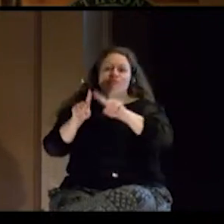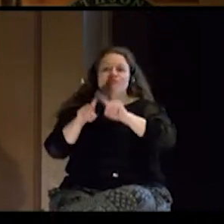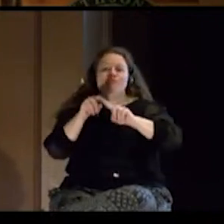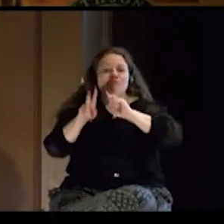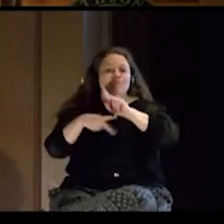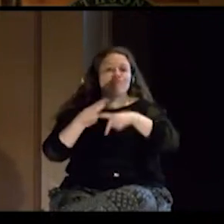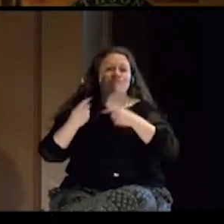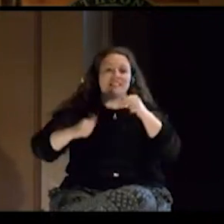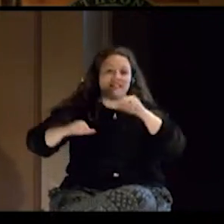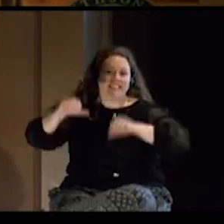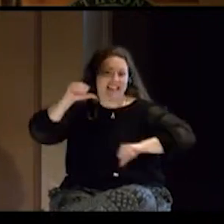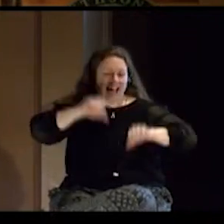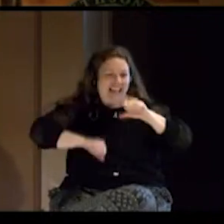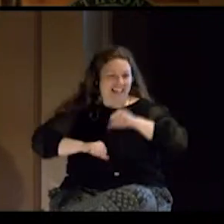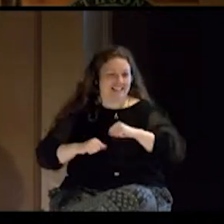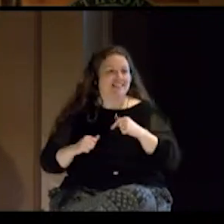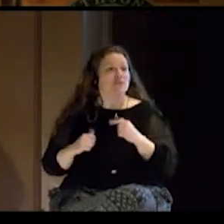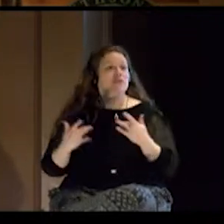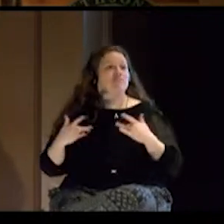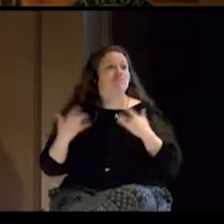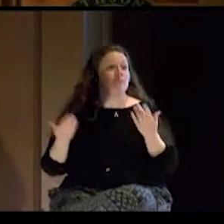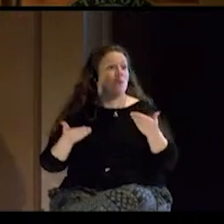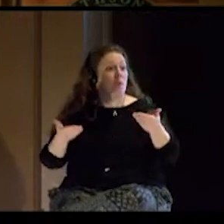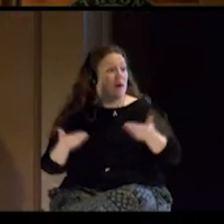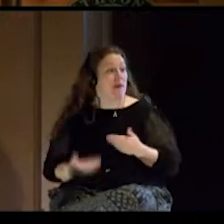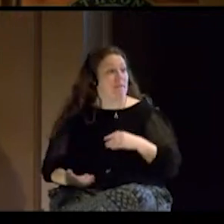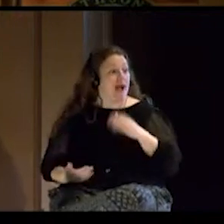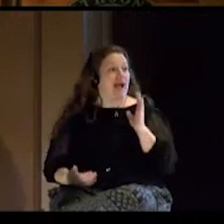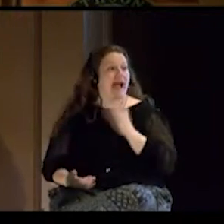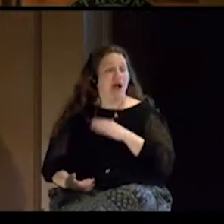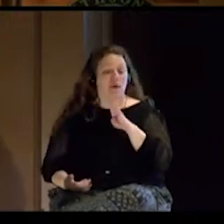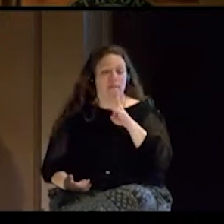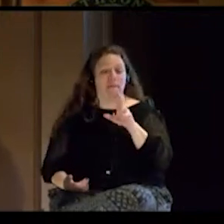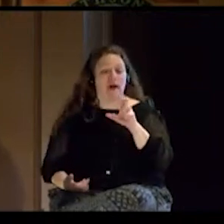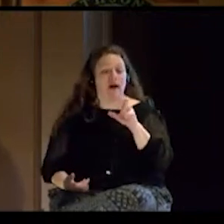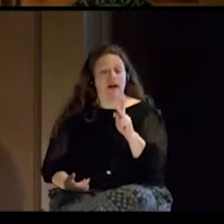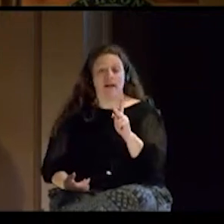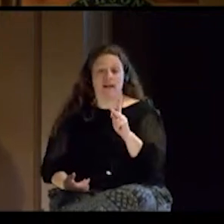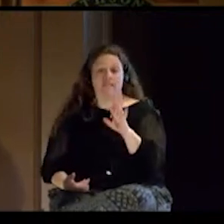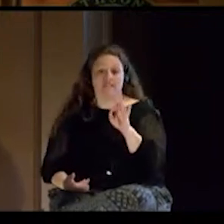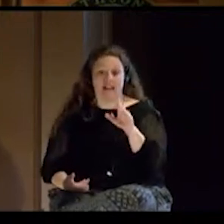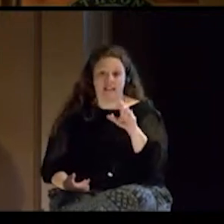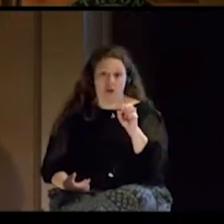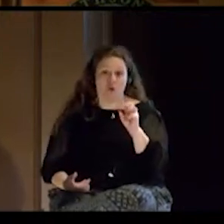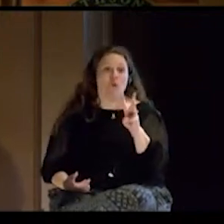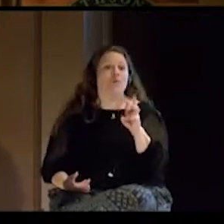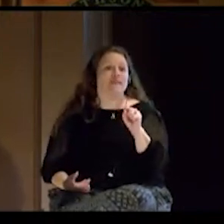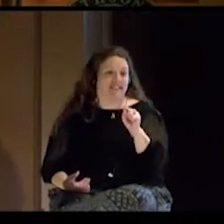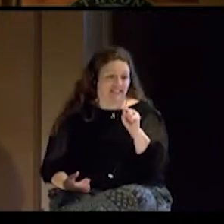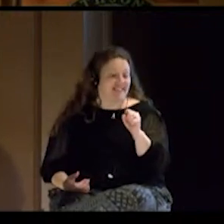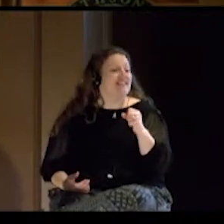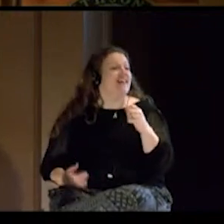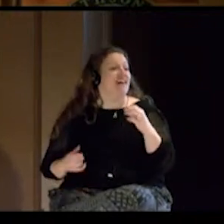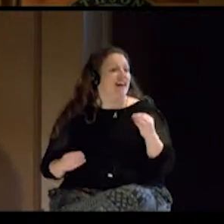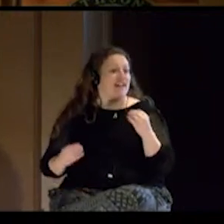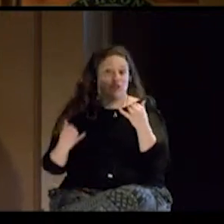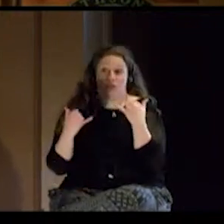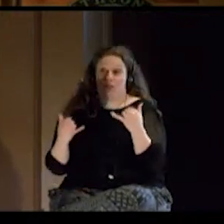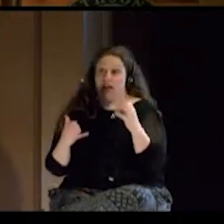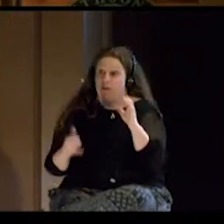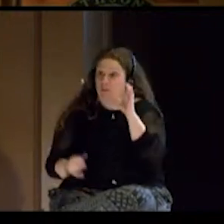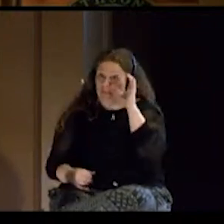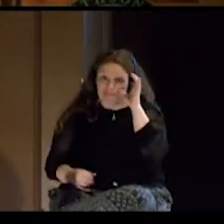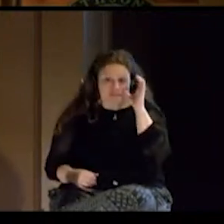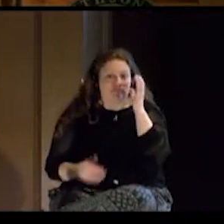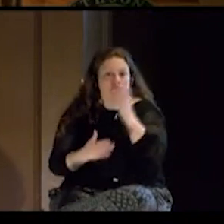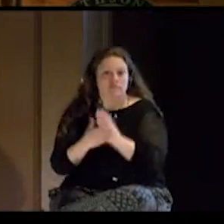We're delighted to welcome back our Buck Fellows. Thank you all very much for being here. And today you're going to be hearing about